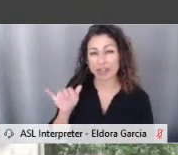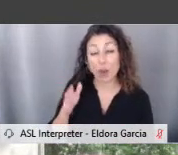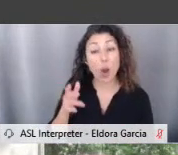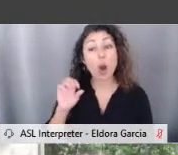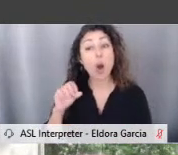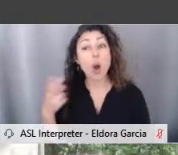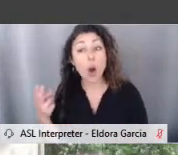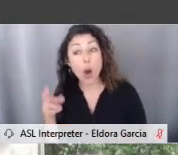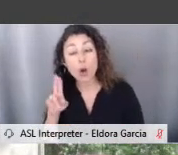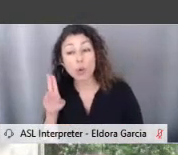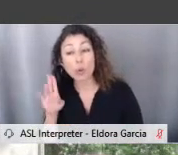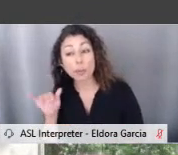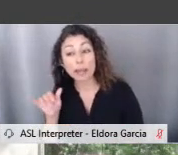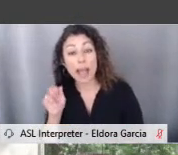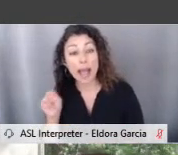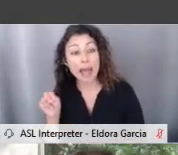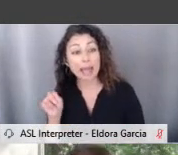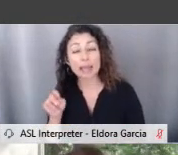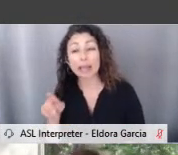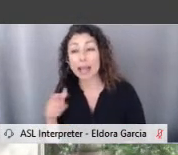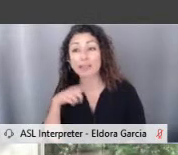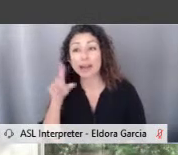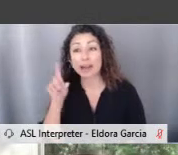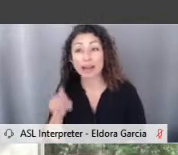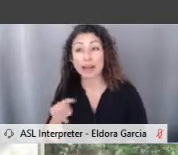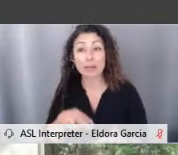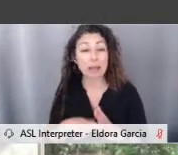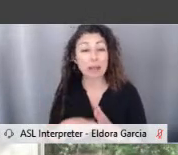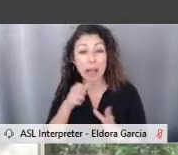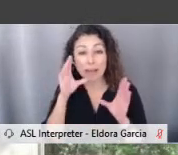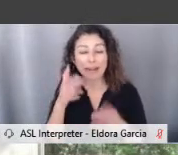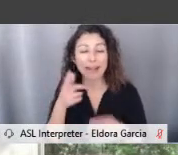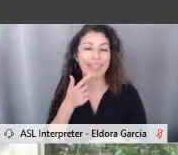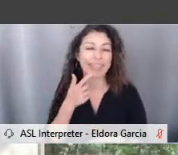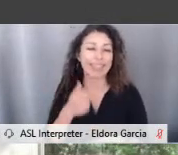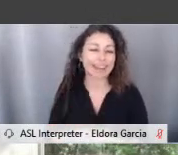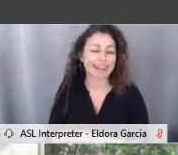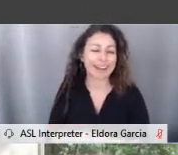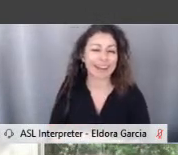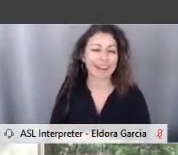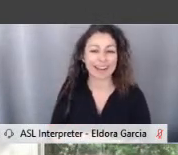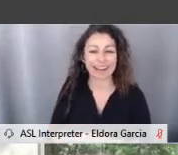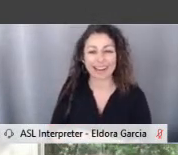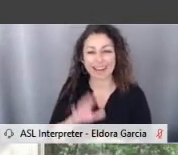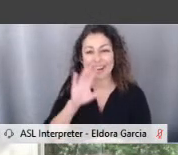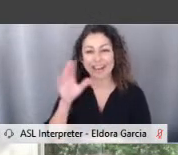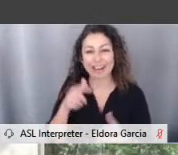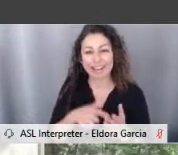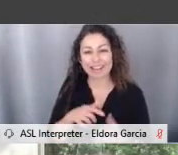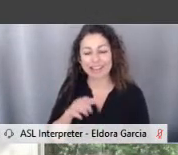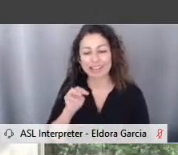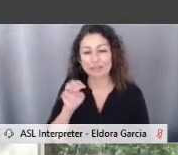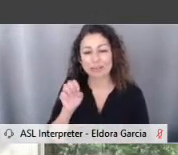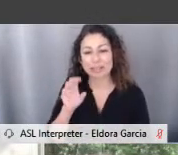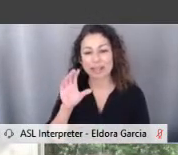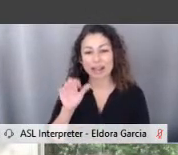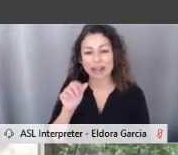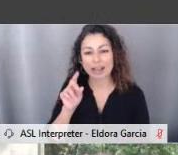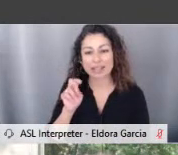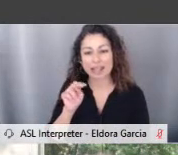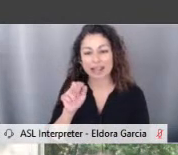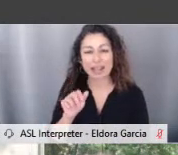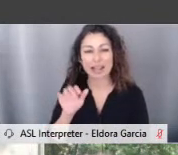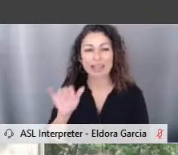has an exclamation point by her name too. Mr. Chair, this is Representative Cadena. Those exclamation marks are so